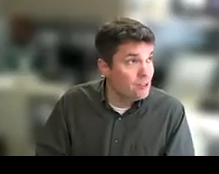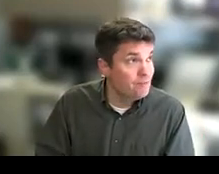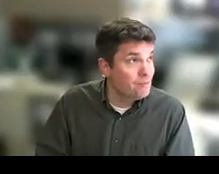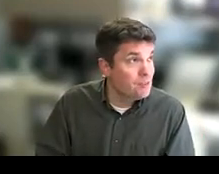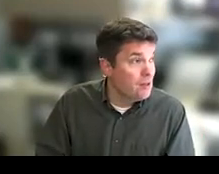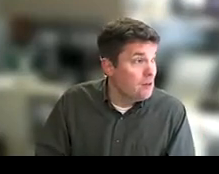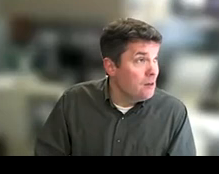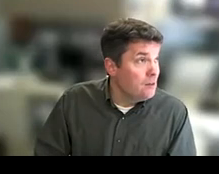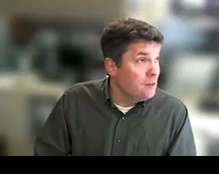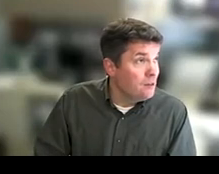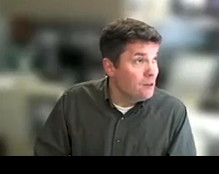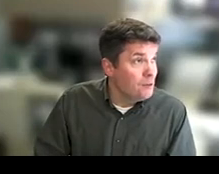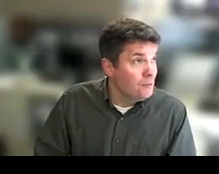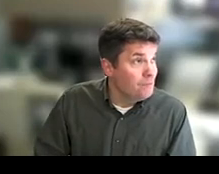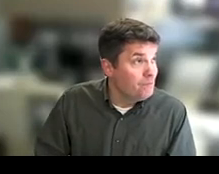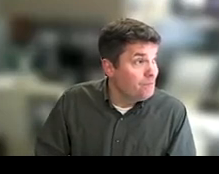serving.